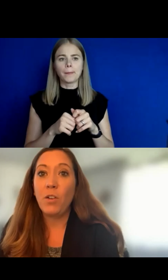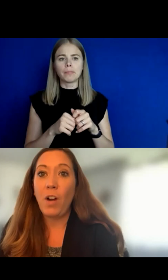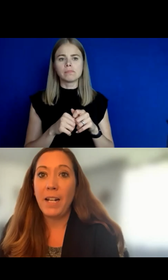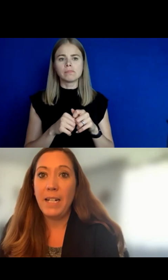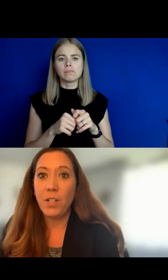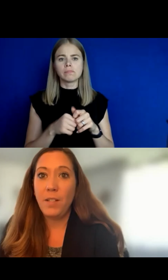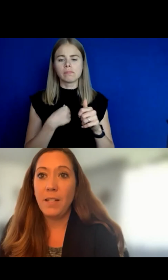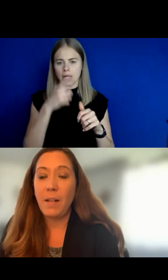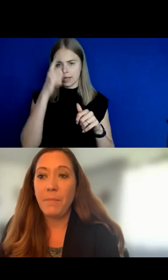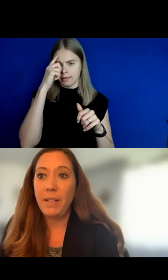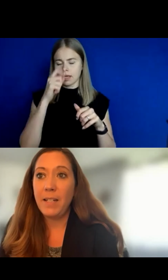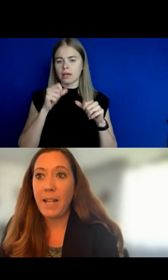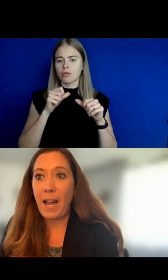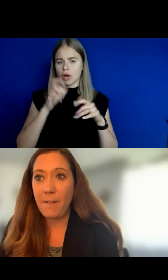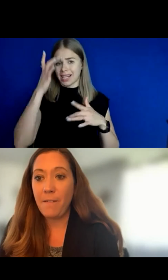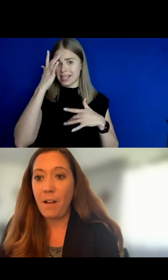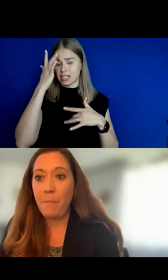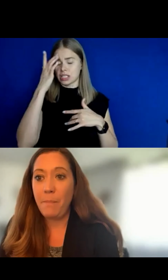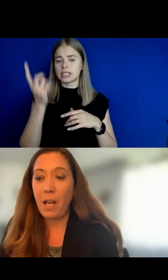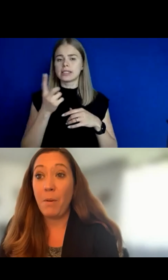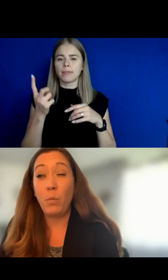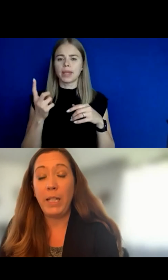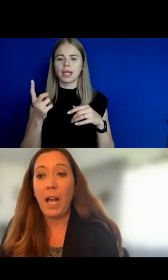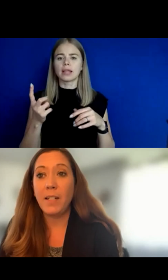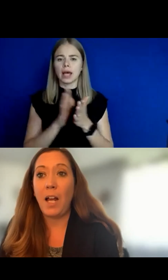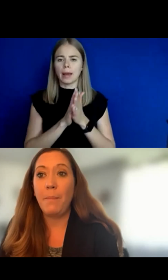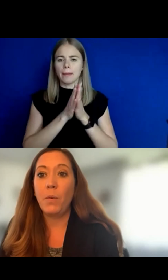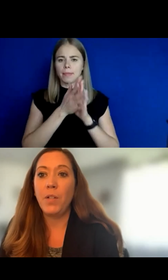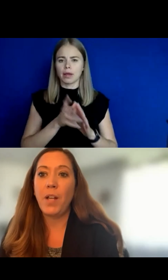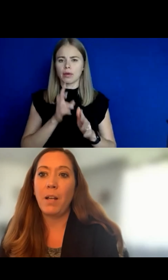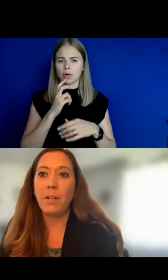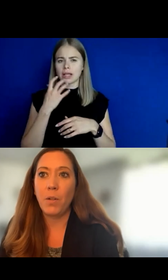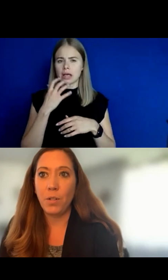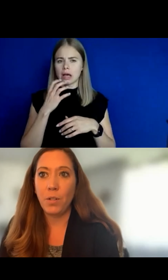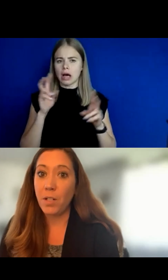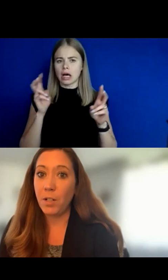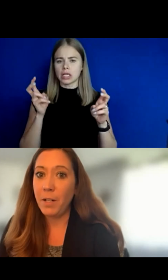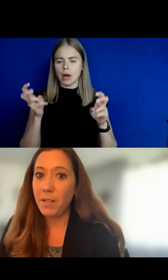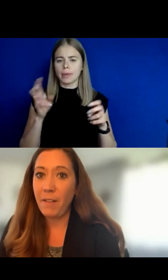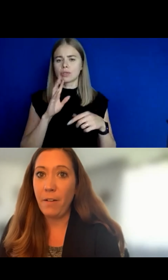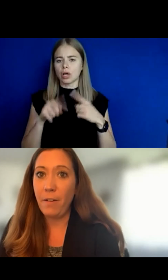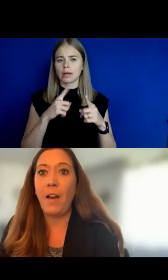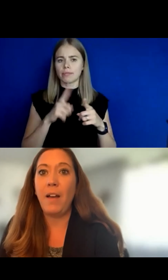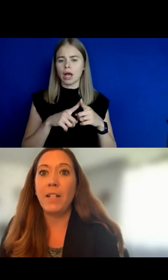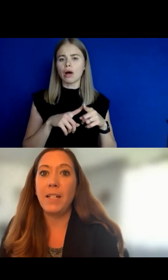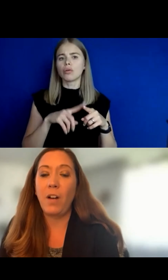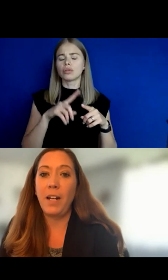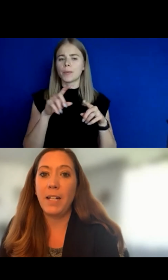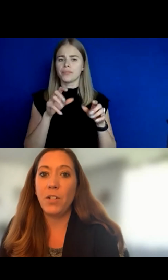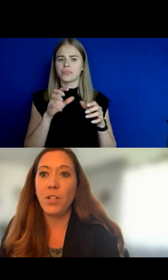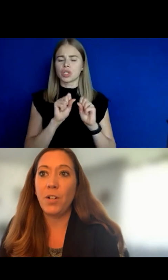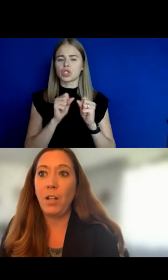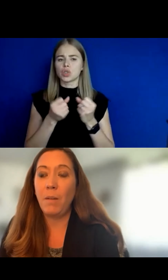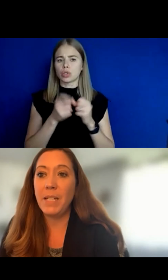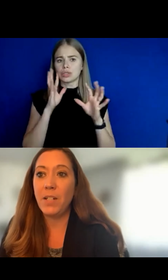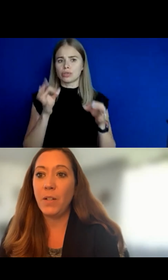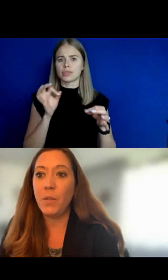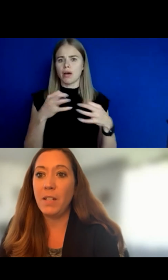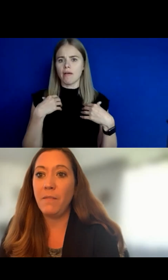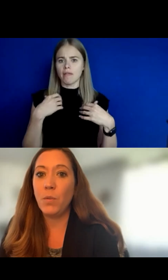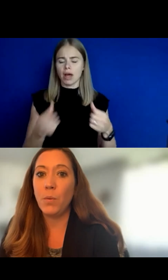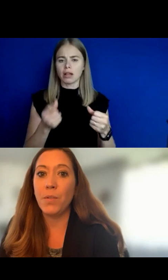I think chronic conditions is something that has kind of become a really hot topic when you talk about social determinants of health. Obviously, chronic conditions are lumped